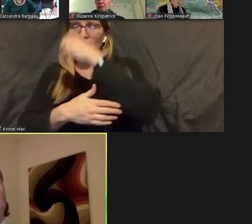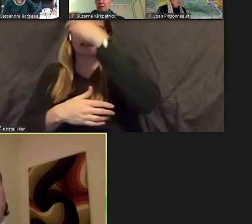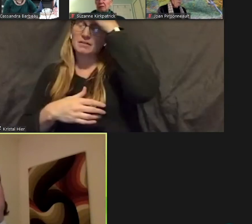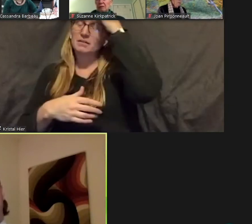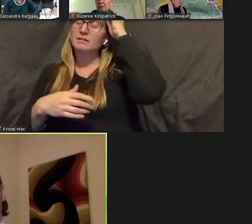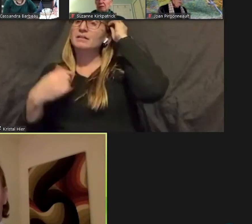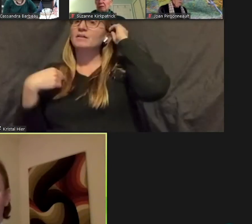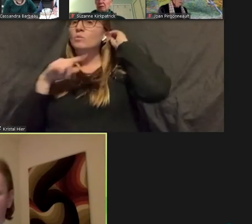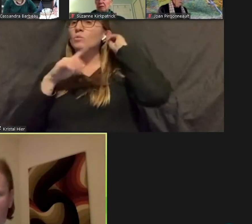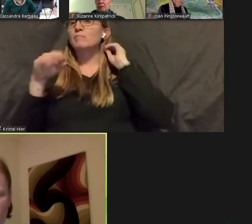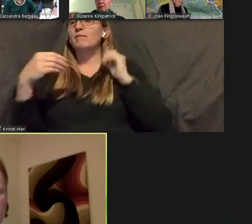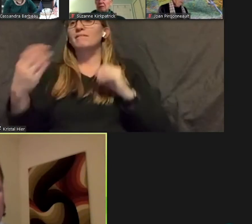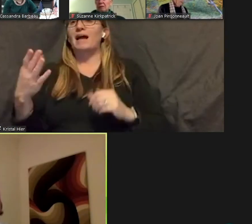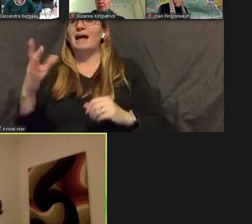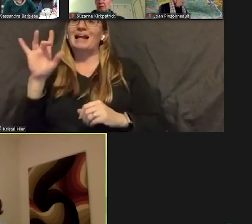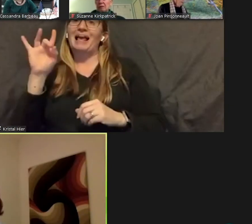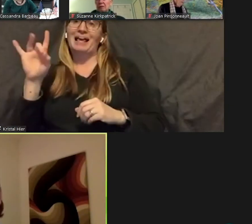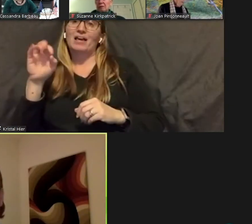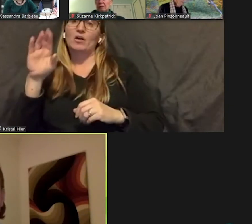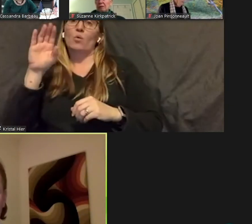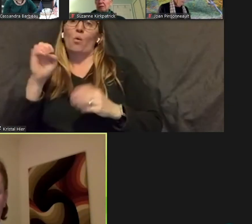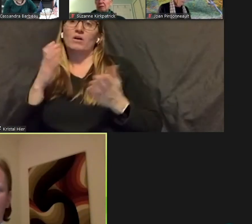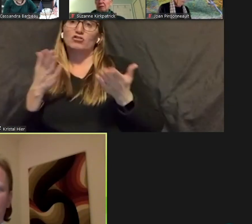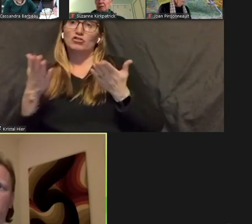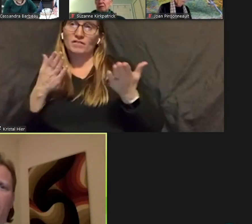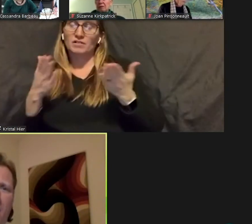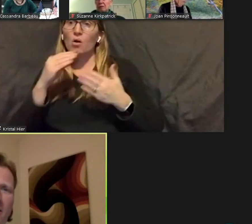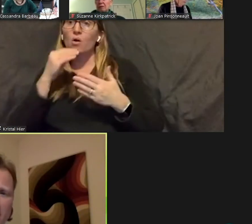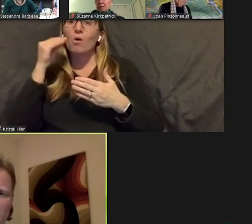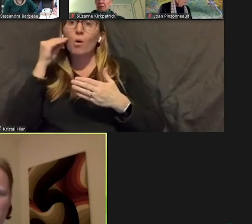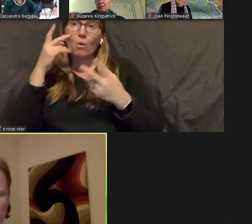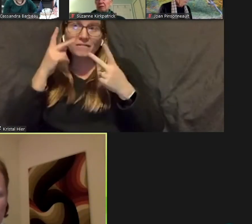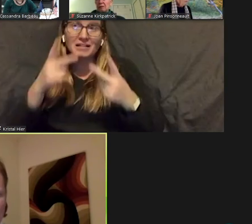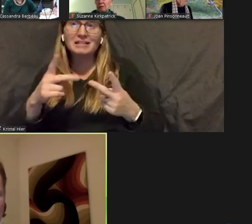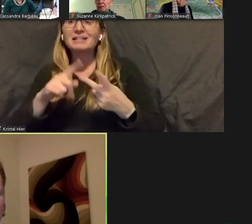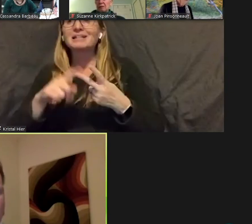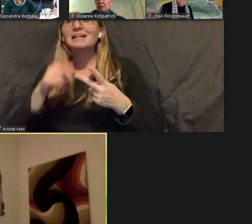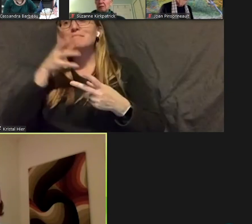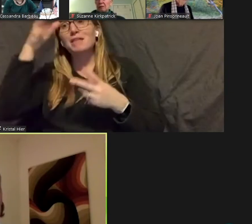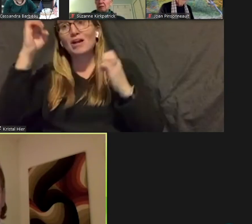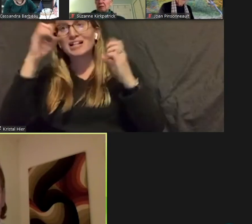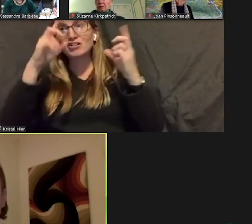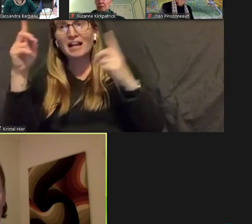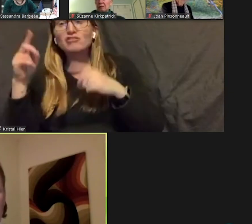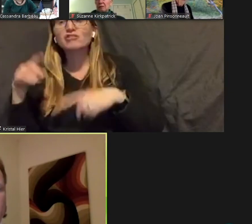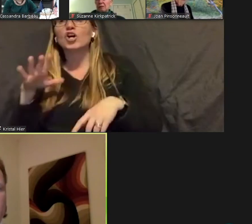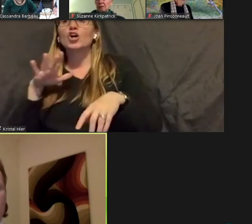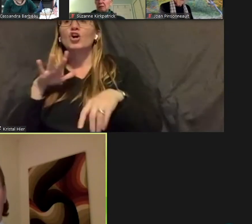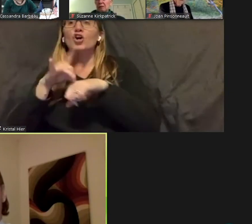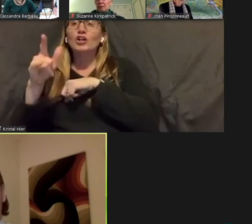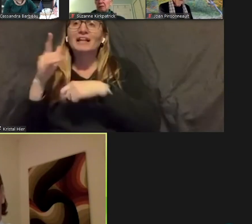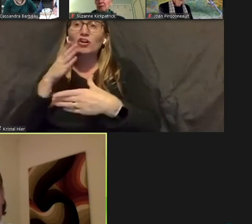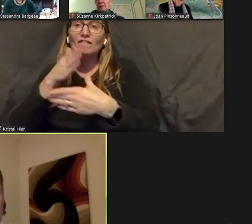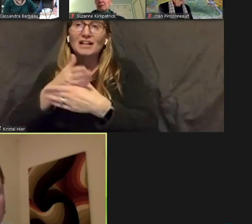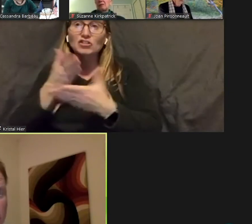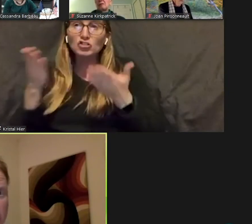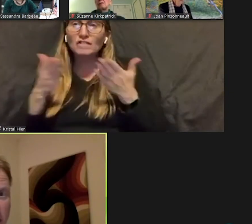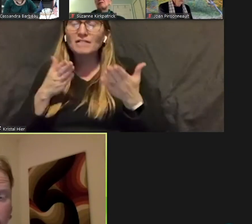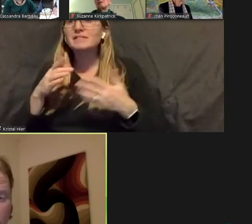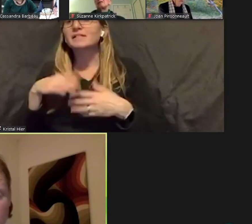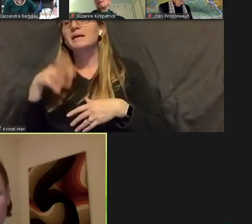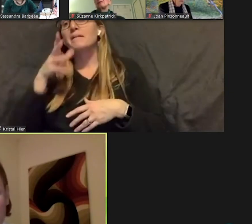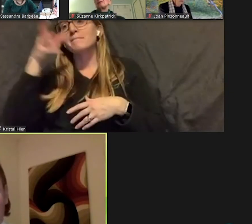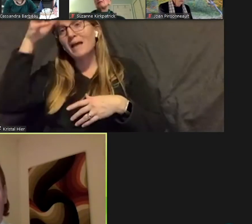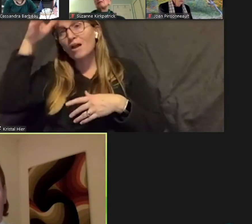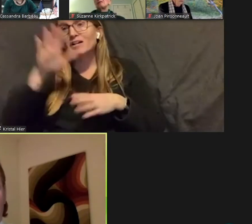core services that includes both home visiting, early childhood services, parent education, playgroups, parent support groups, concrete supports,